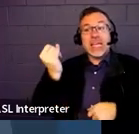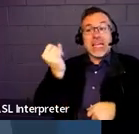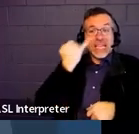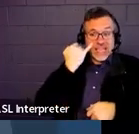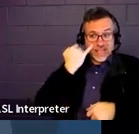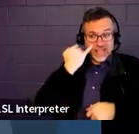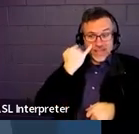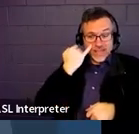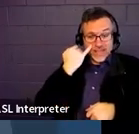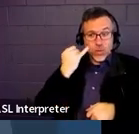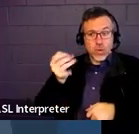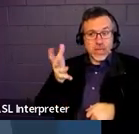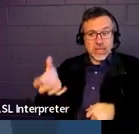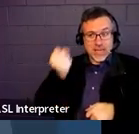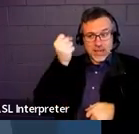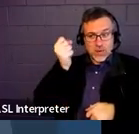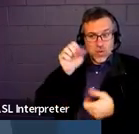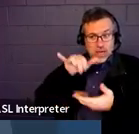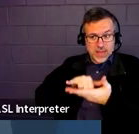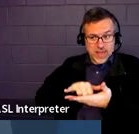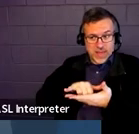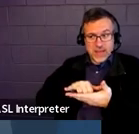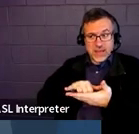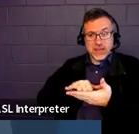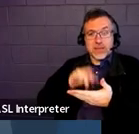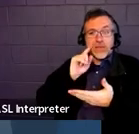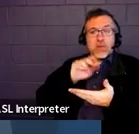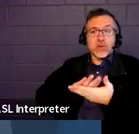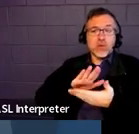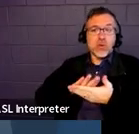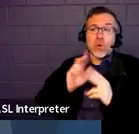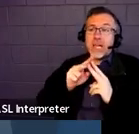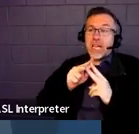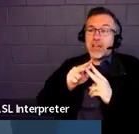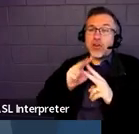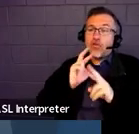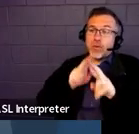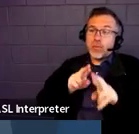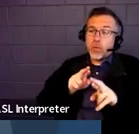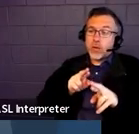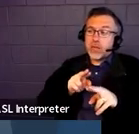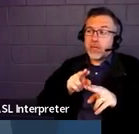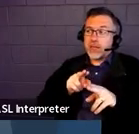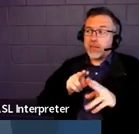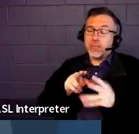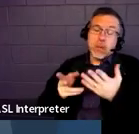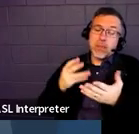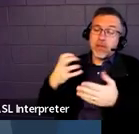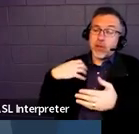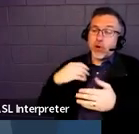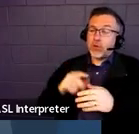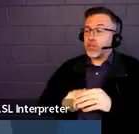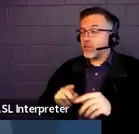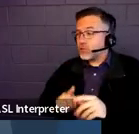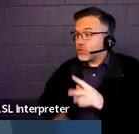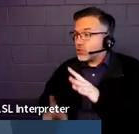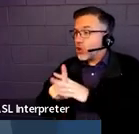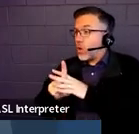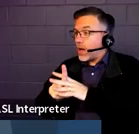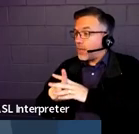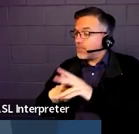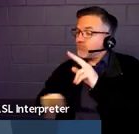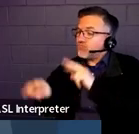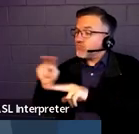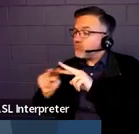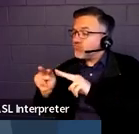him check in, whether it's before reporting to the job site or just after,